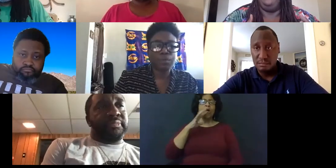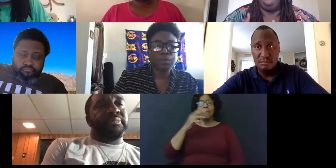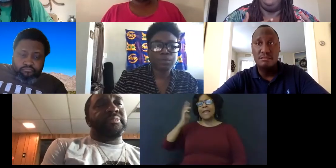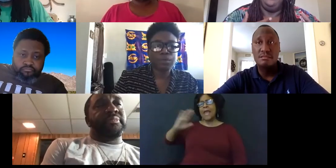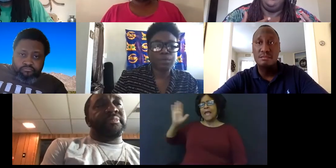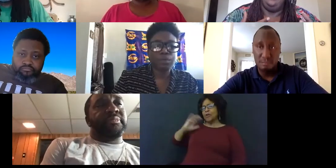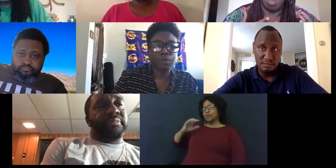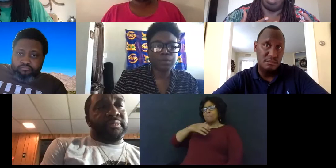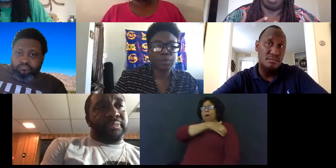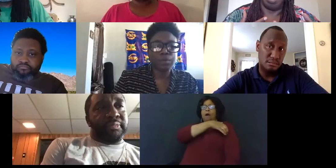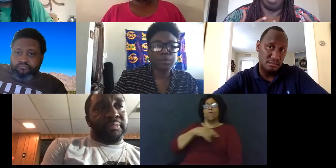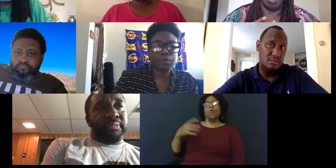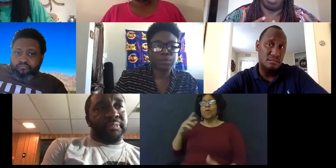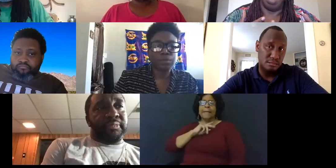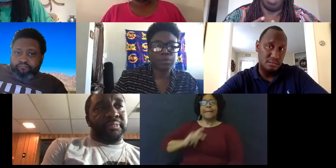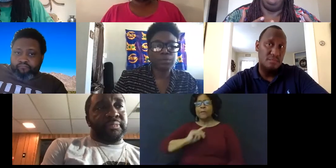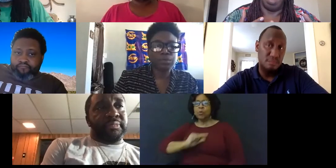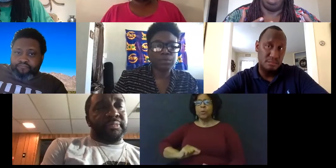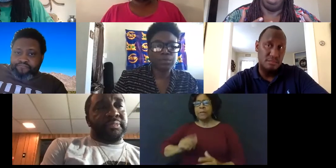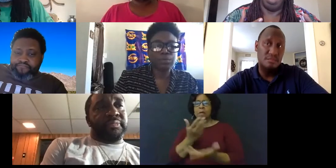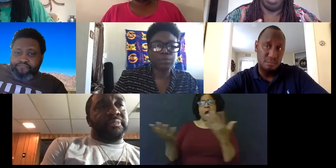are powerful and,